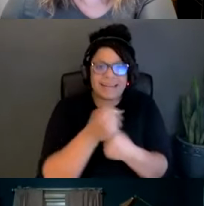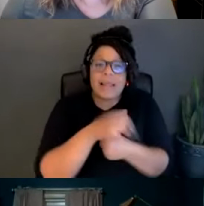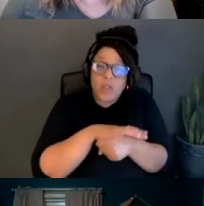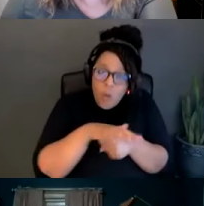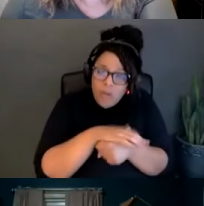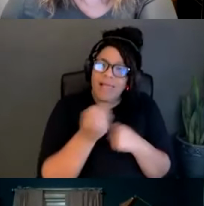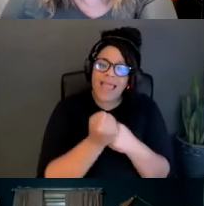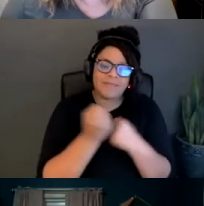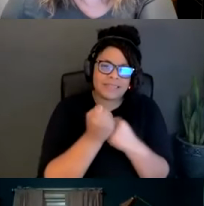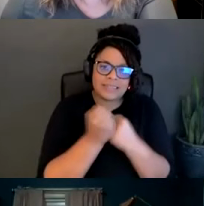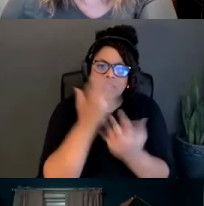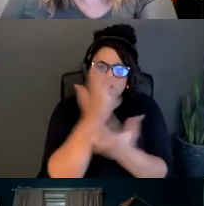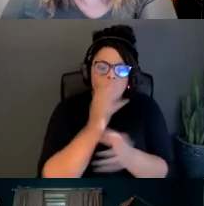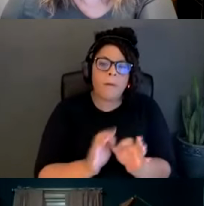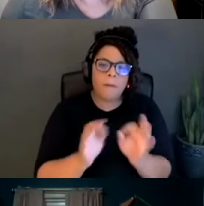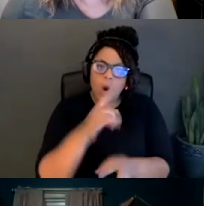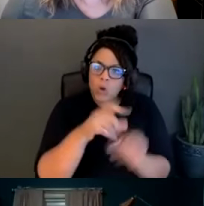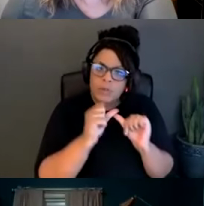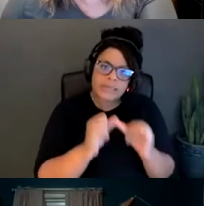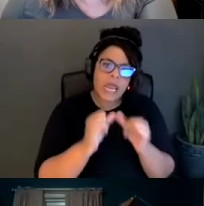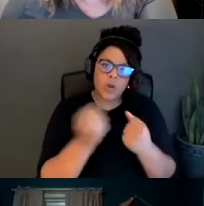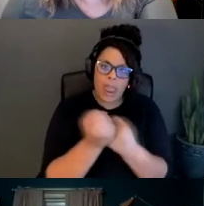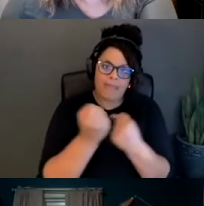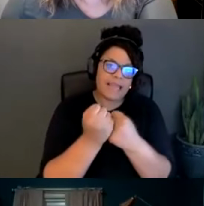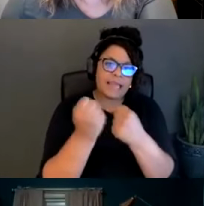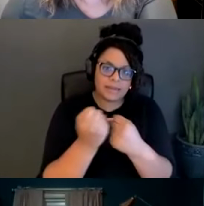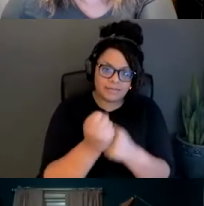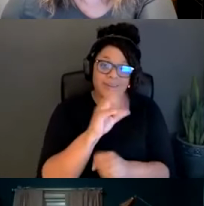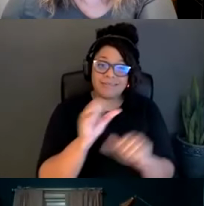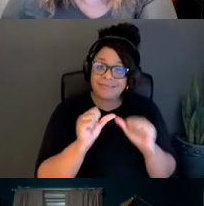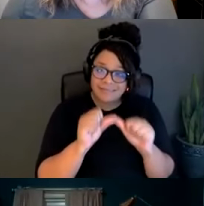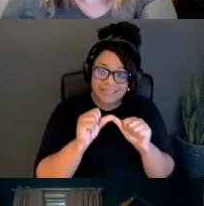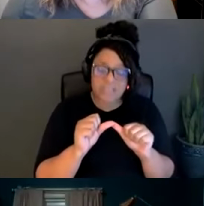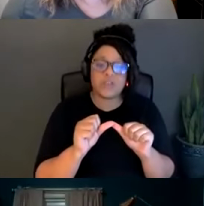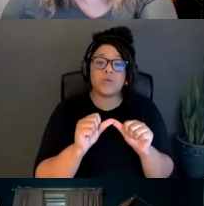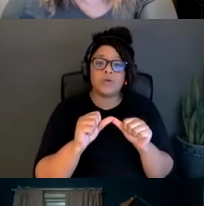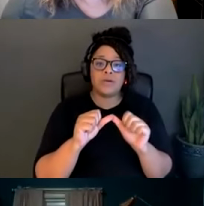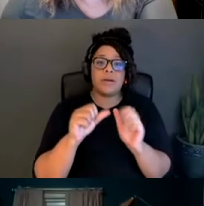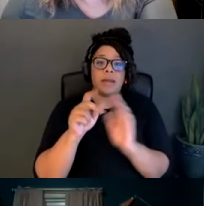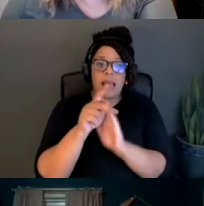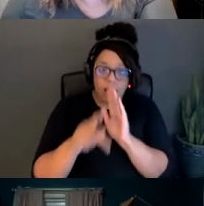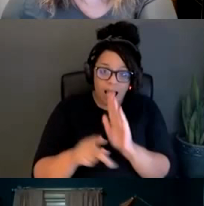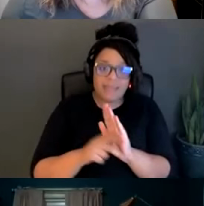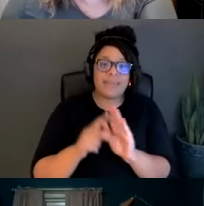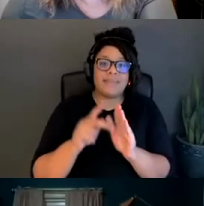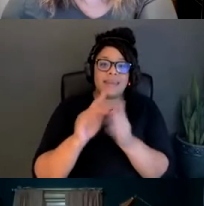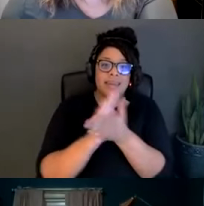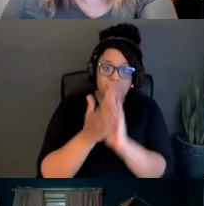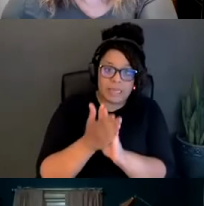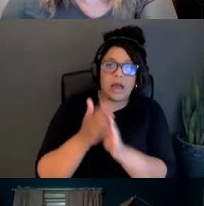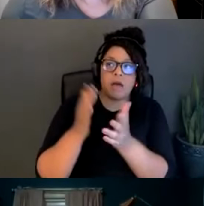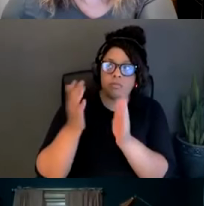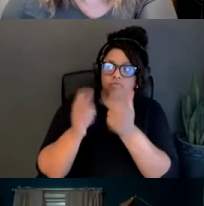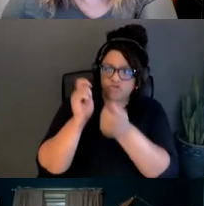level to continue and to operationalize policy framework by, as you all